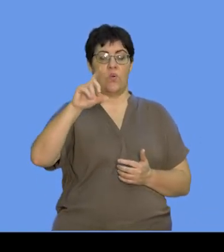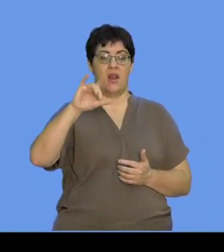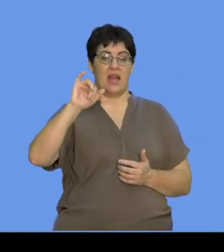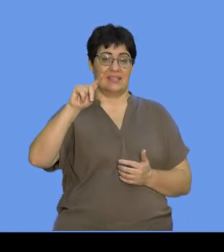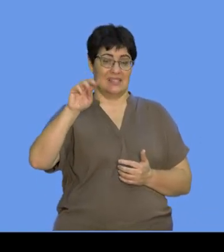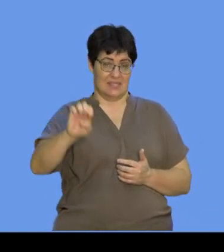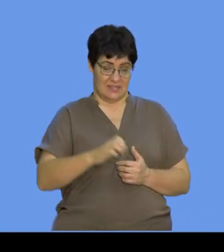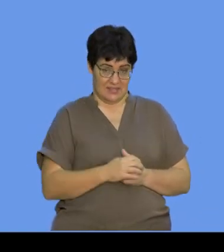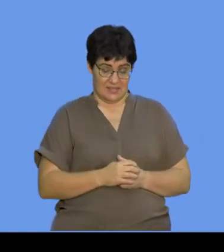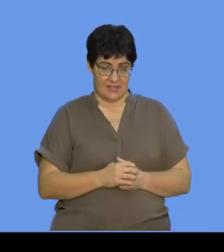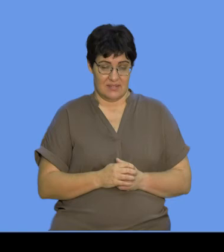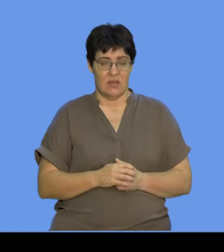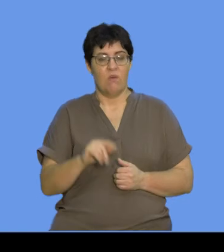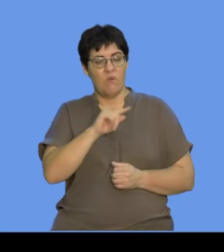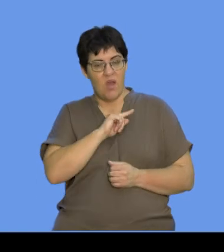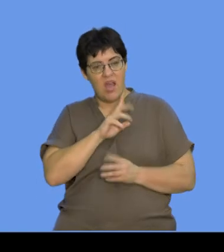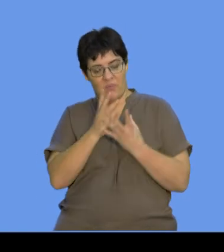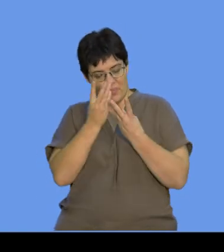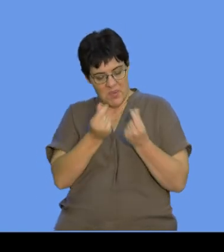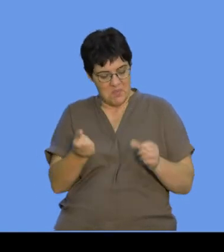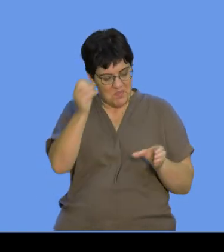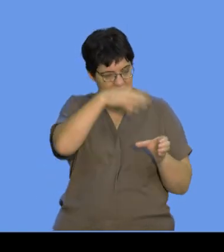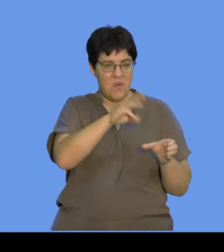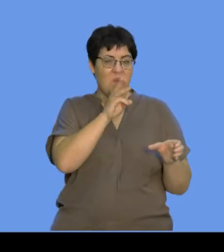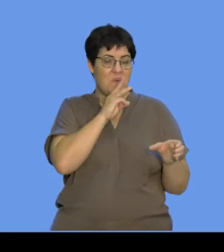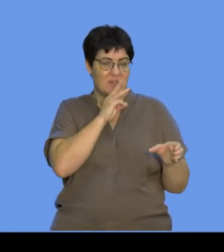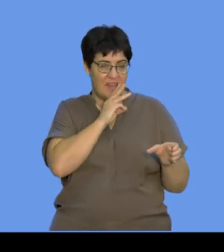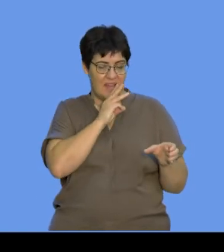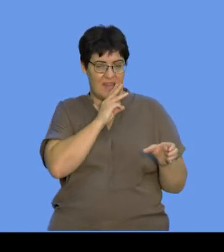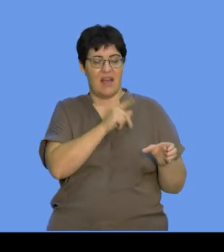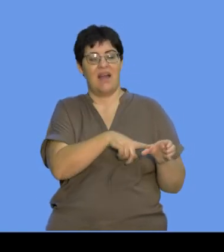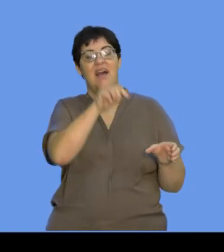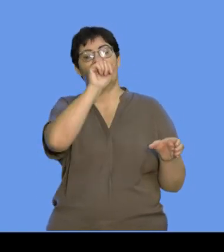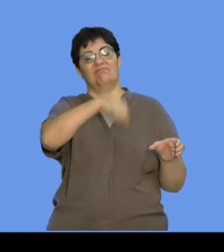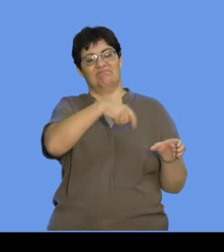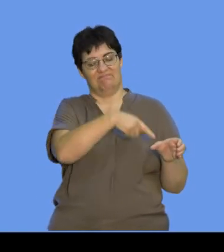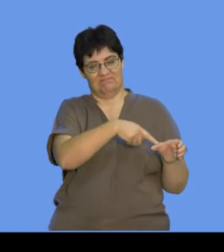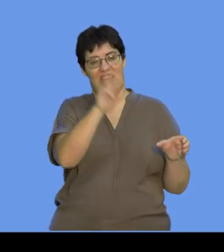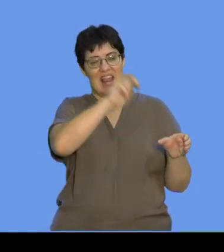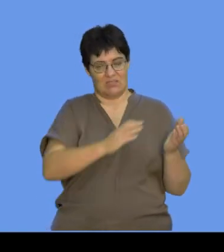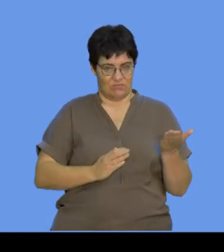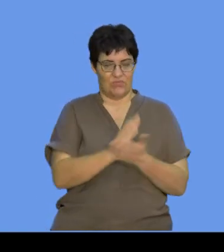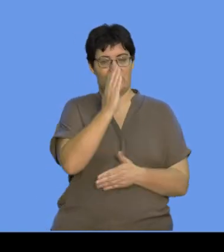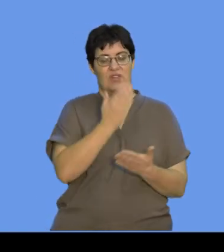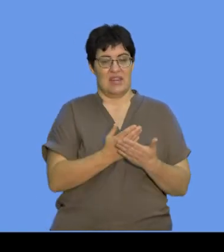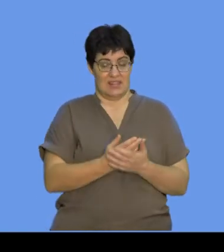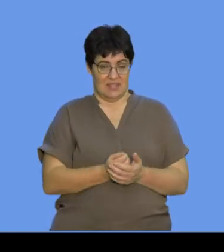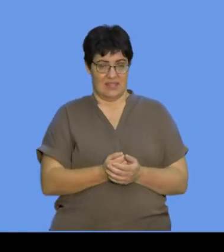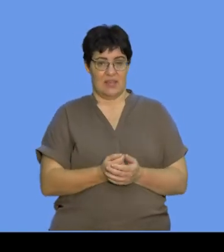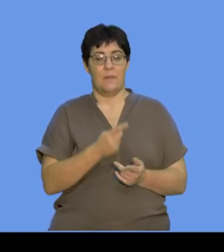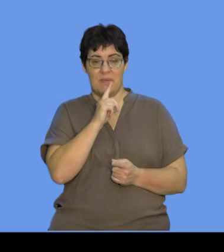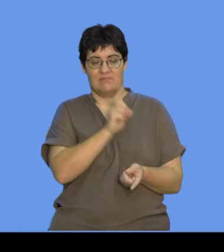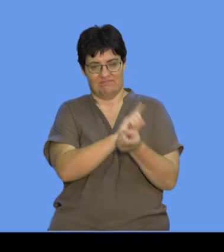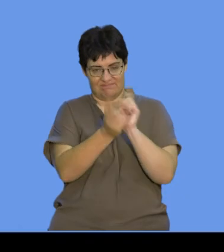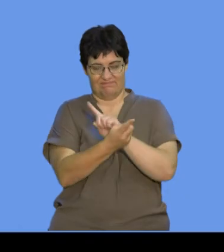as an electrolyte because when dissolved completely in water, it allows electricity to pass through and then it becomes a